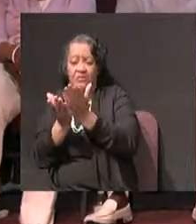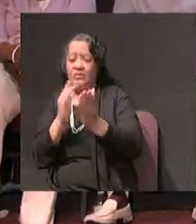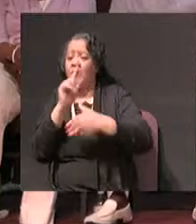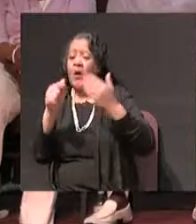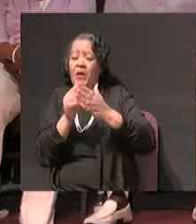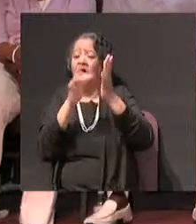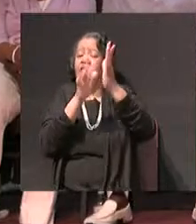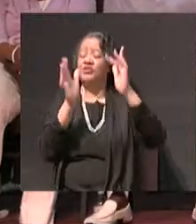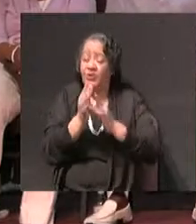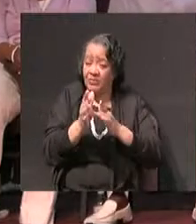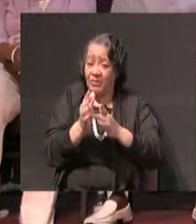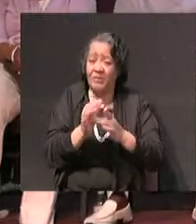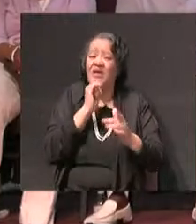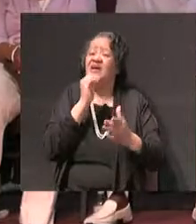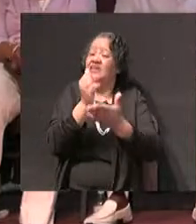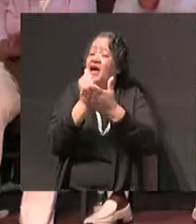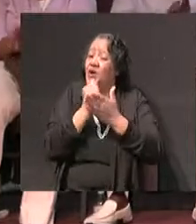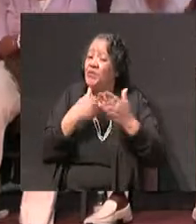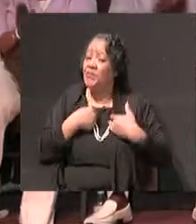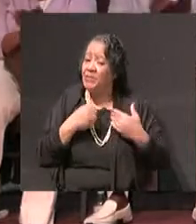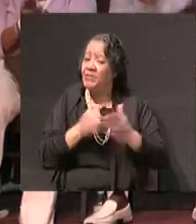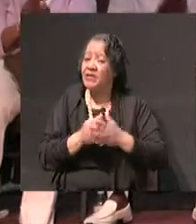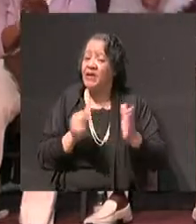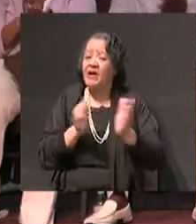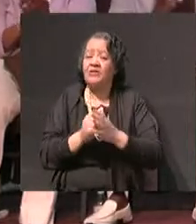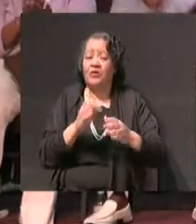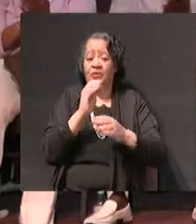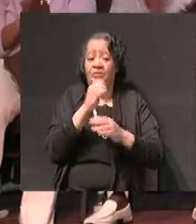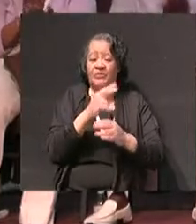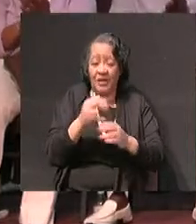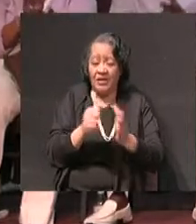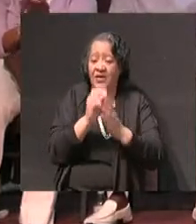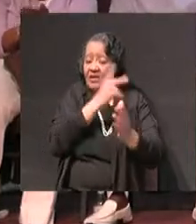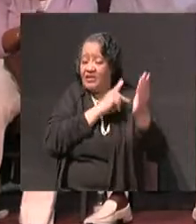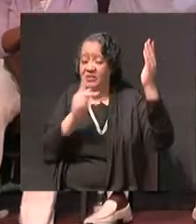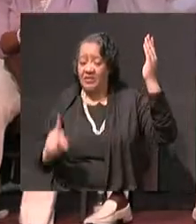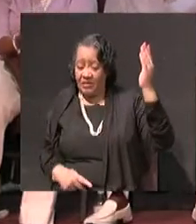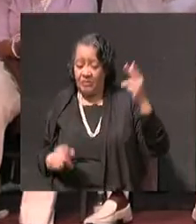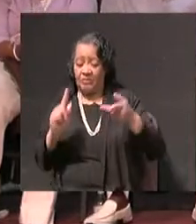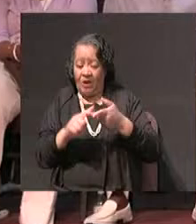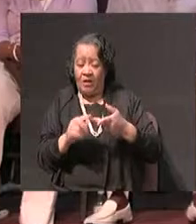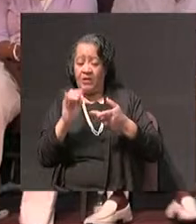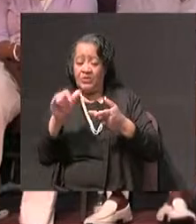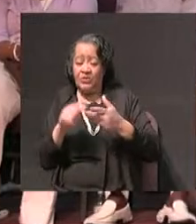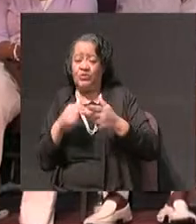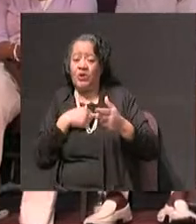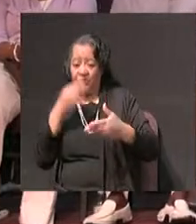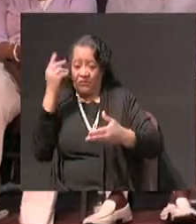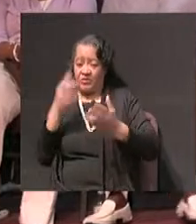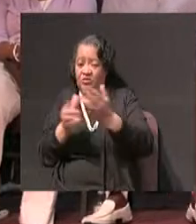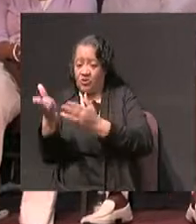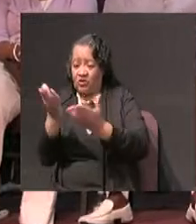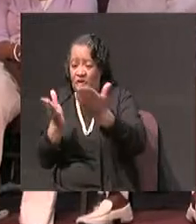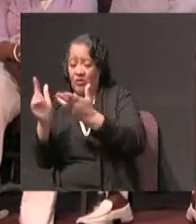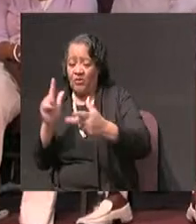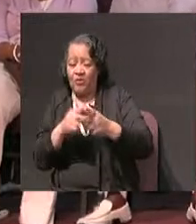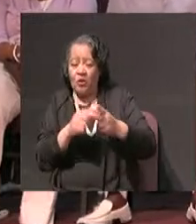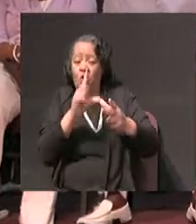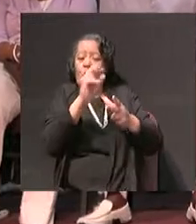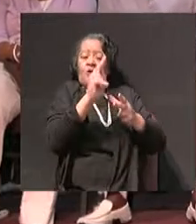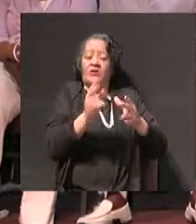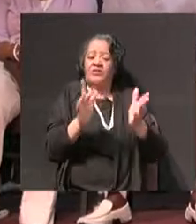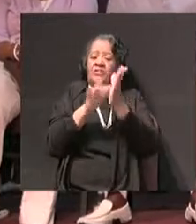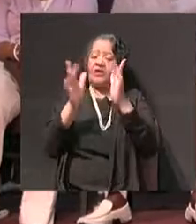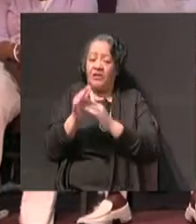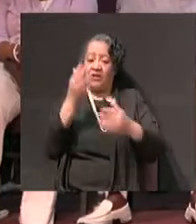Jesus. Y'all ain't helping me. In Matthew, he's king. In Mark, he's the servant. In